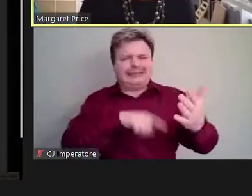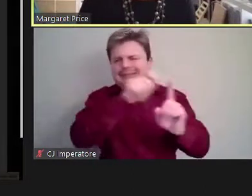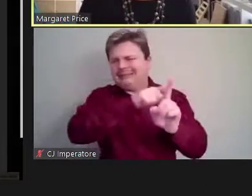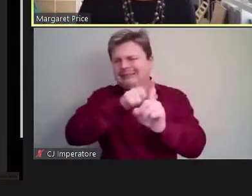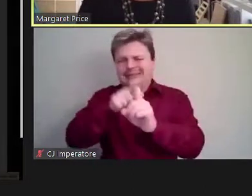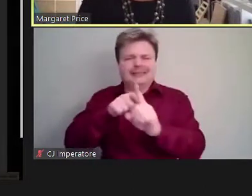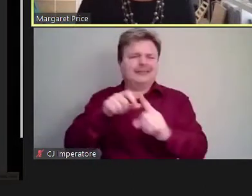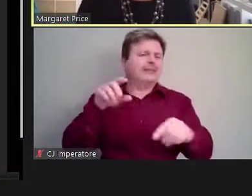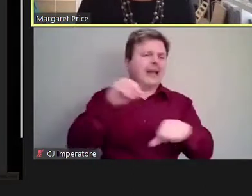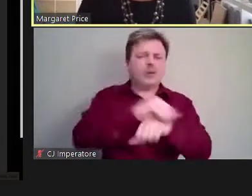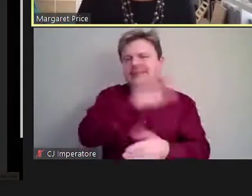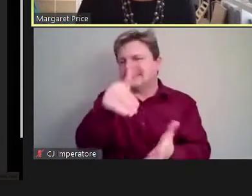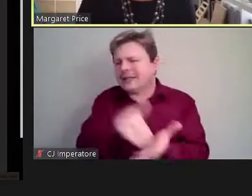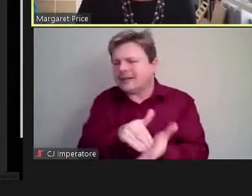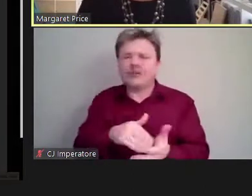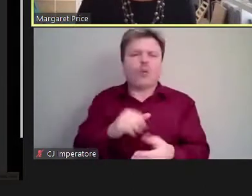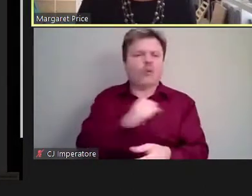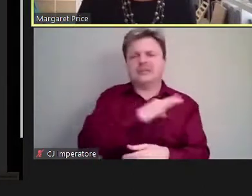counseling centers.